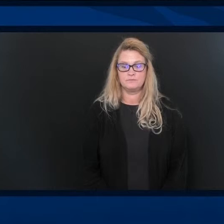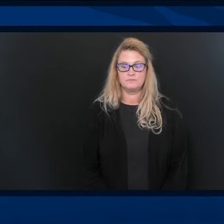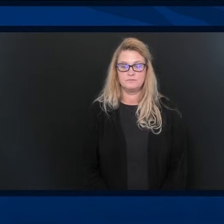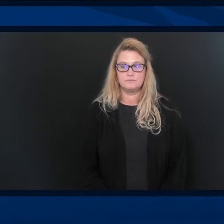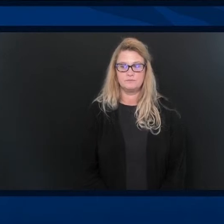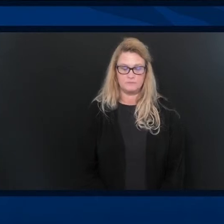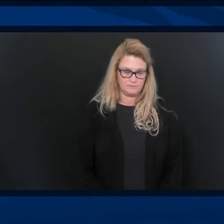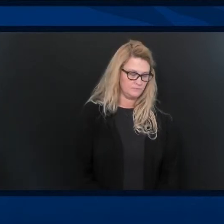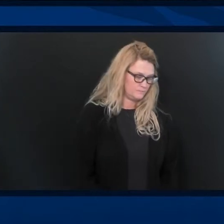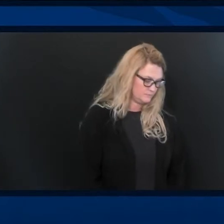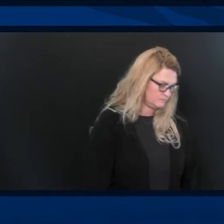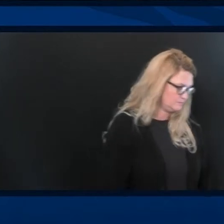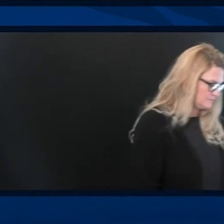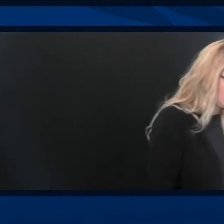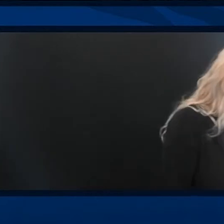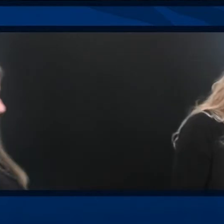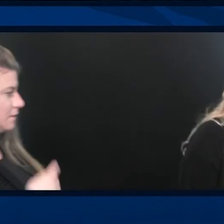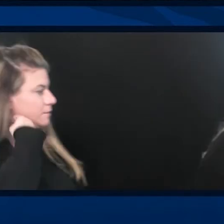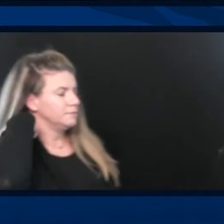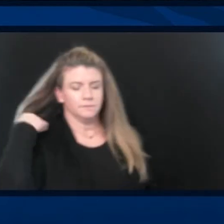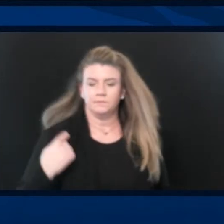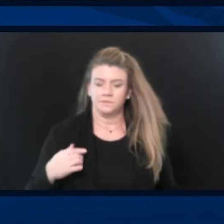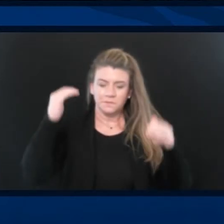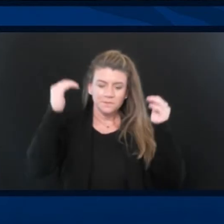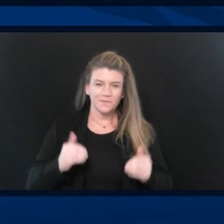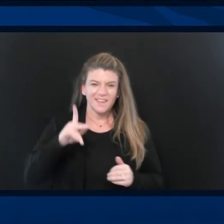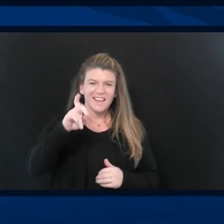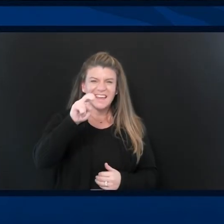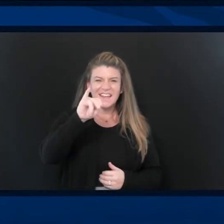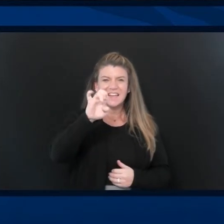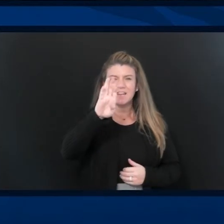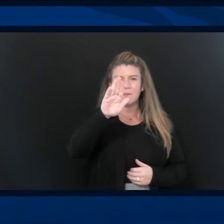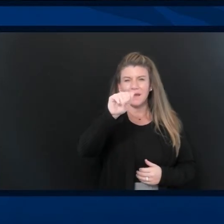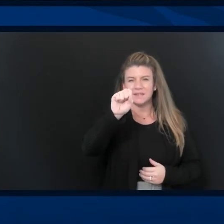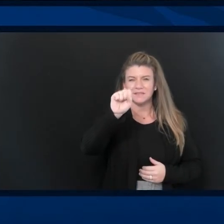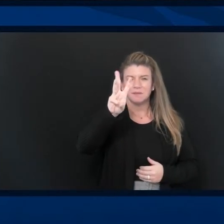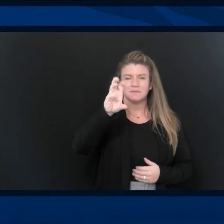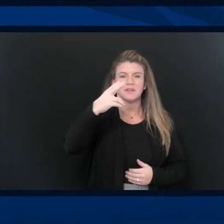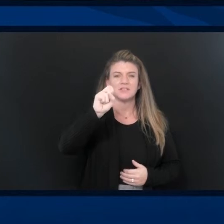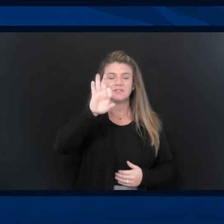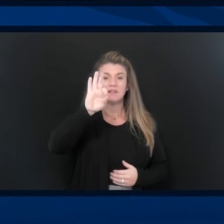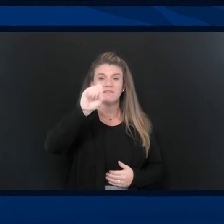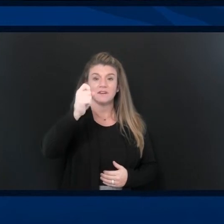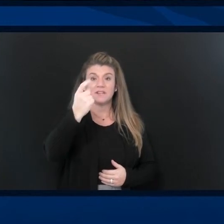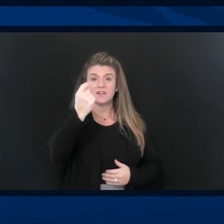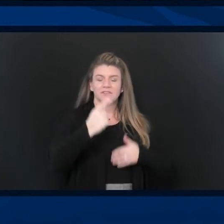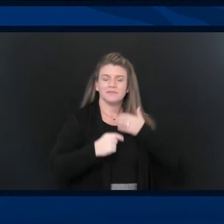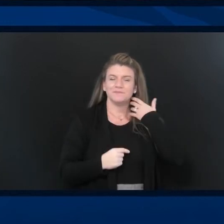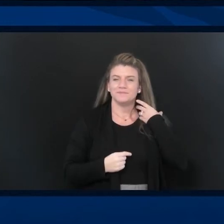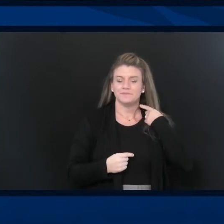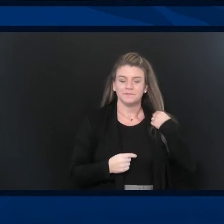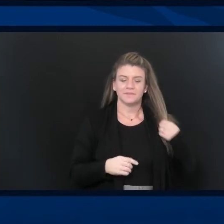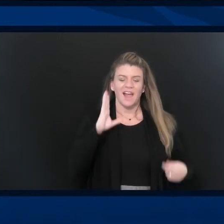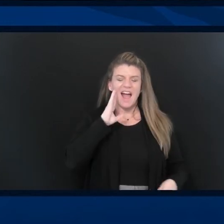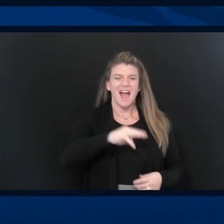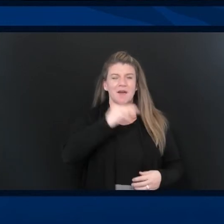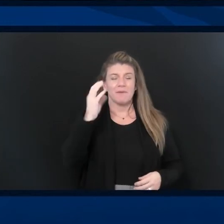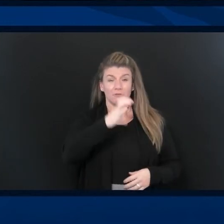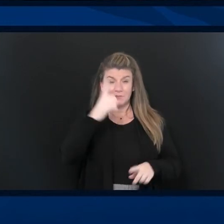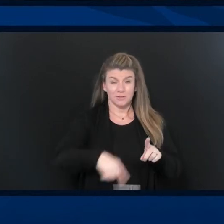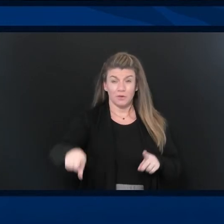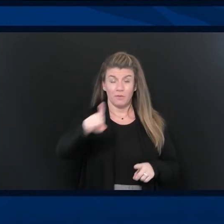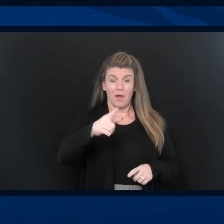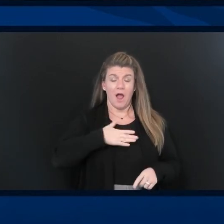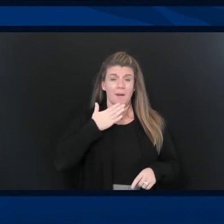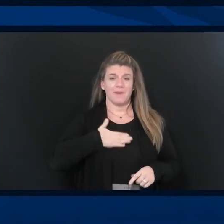All right, thank you, Stephen. Next, we'll go to Kenny Bass with WCHS and Fox 11. Hi, this is Kenny Bass. Merry Christmas to one and all. Hope you